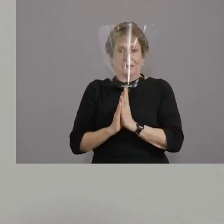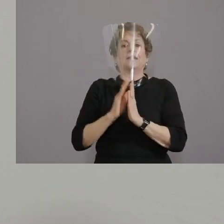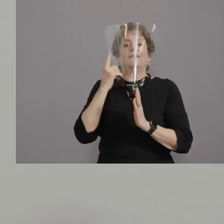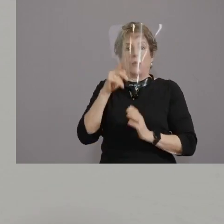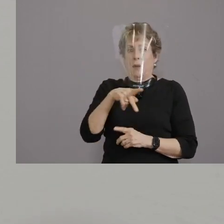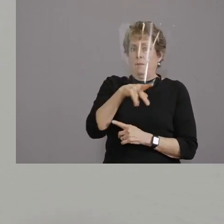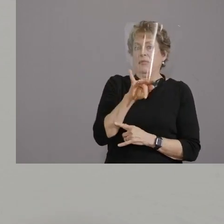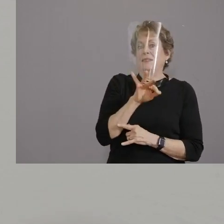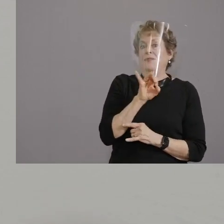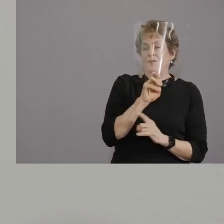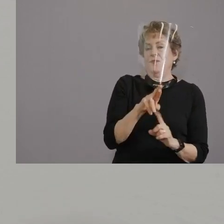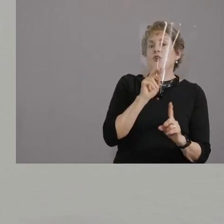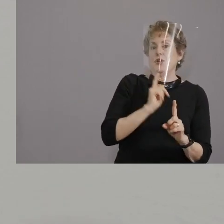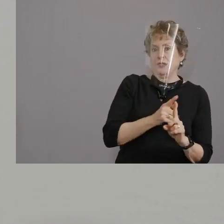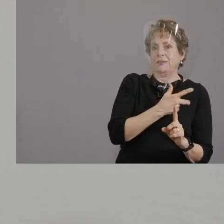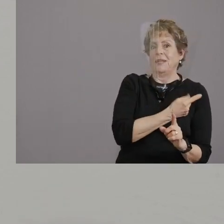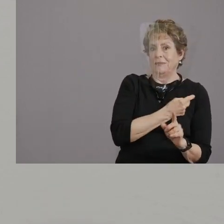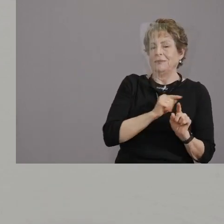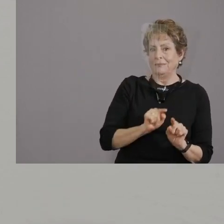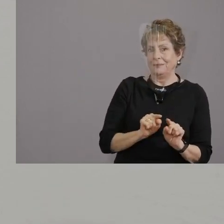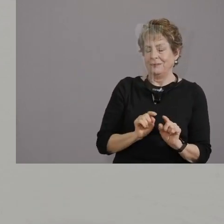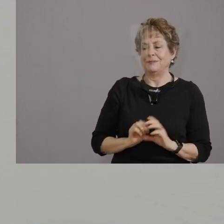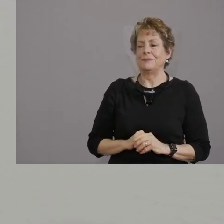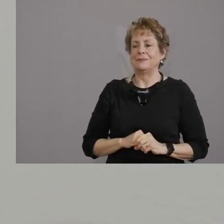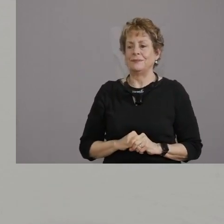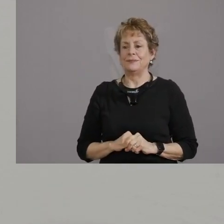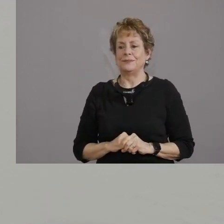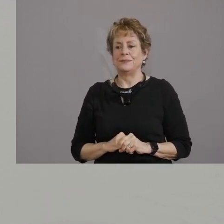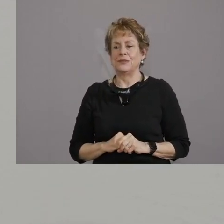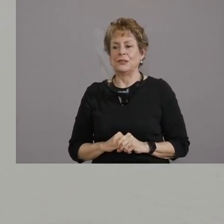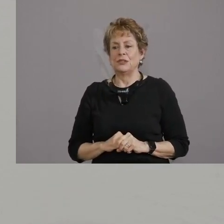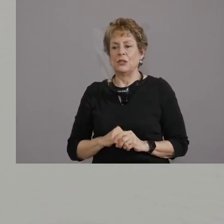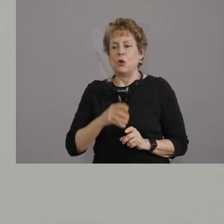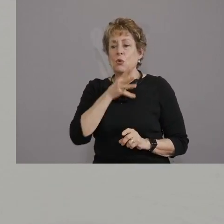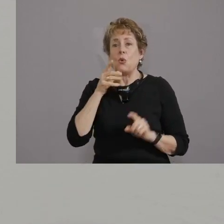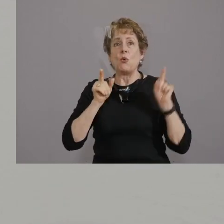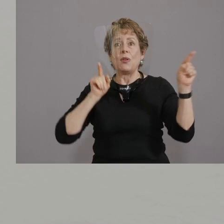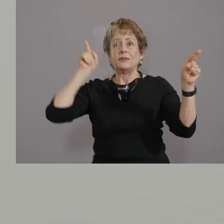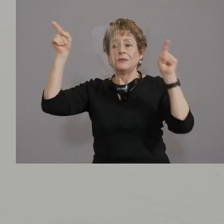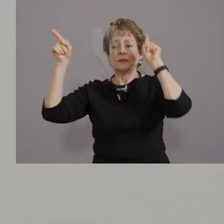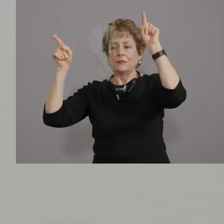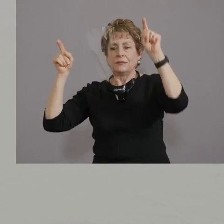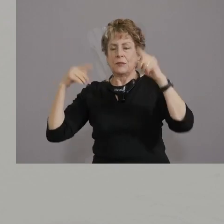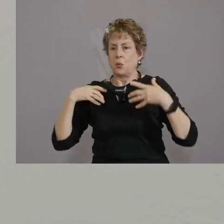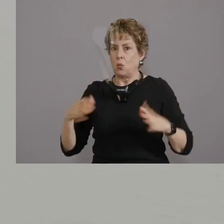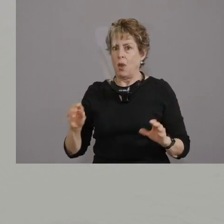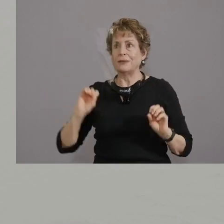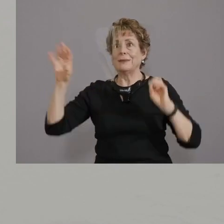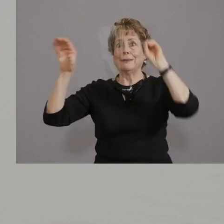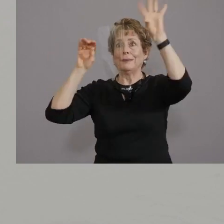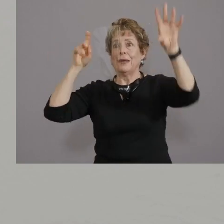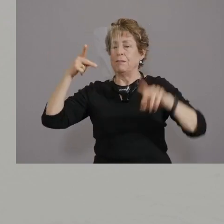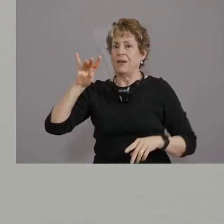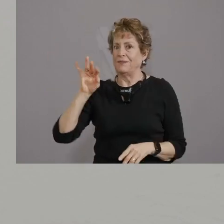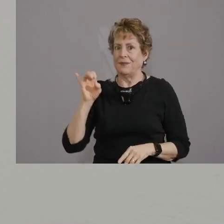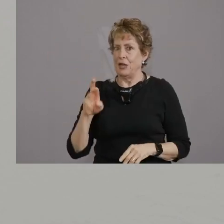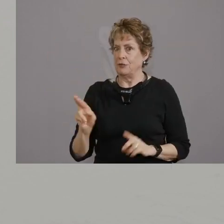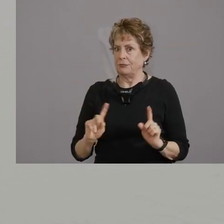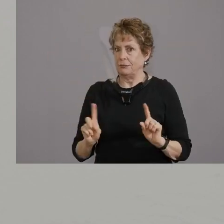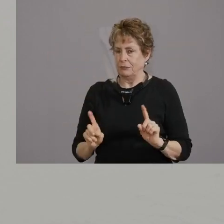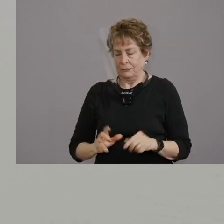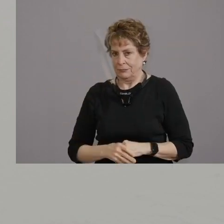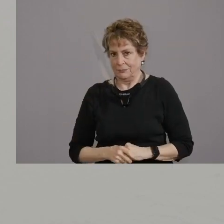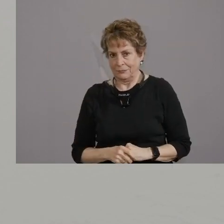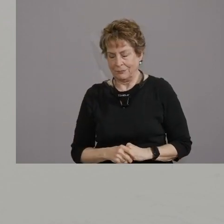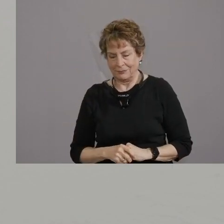had a follow-up, so this is our last question. We're sorry. Oh, hey, you got me, Dr. Chris? Yeah. And that might have been